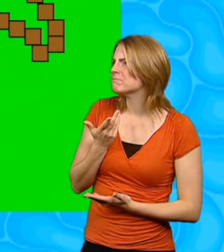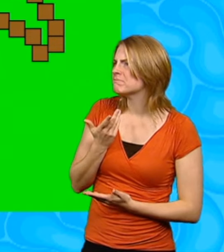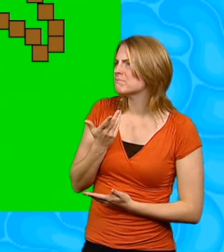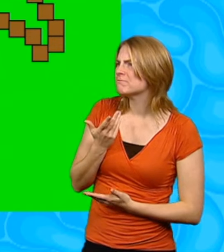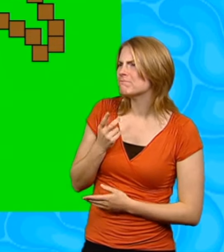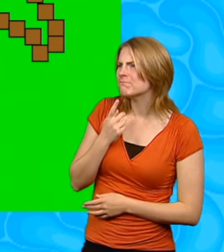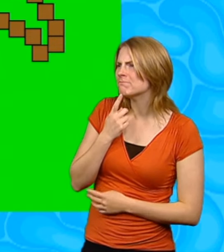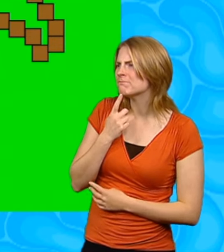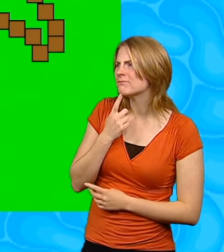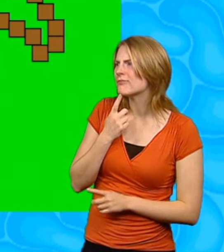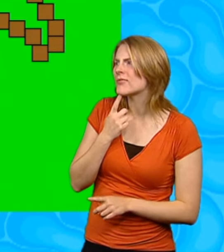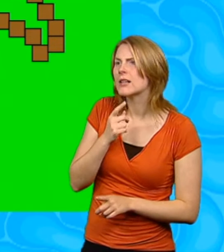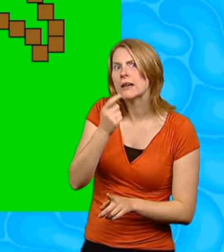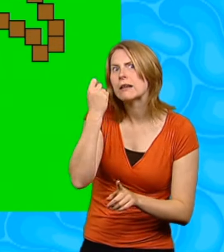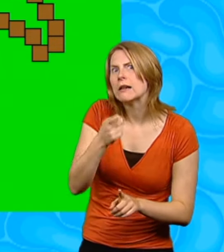Can you guess?